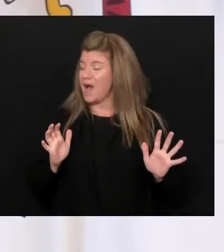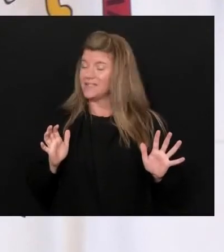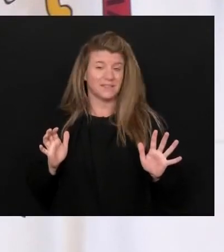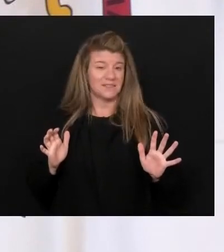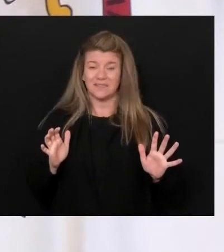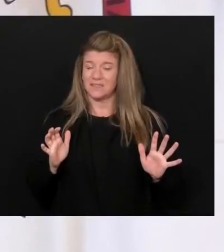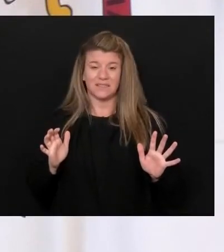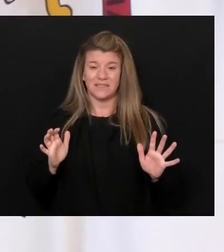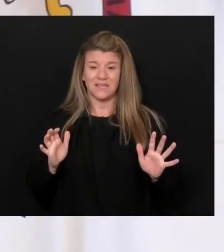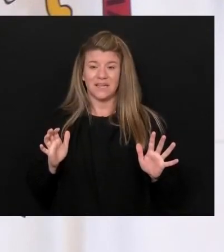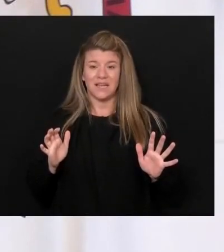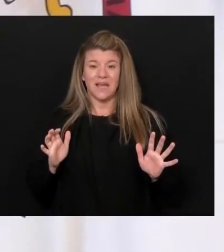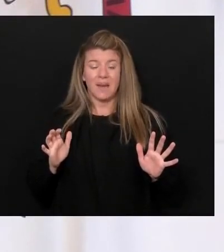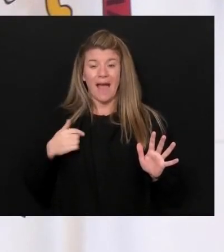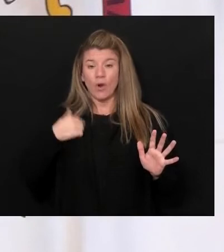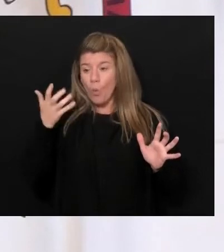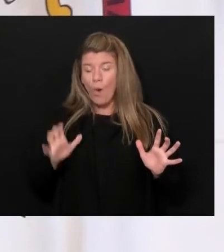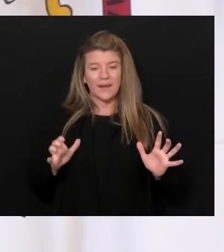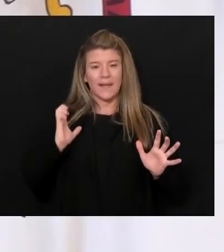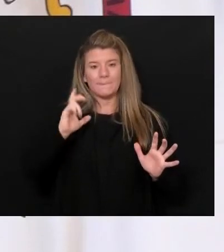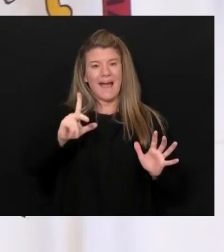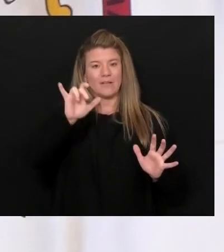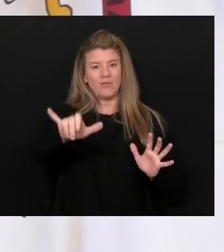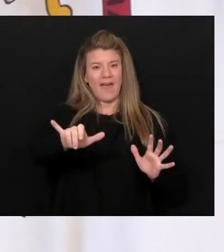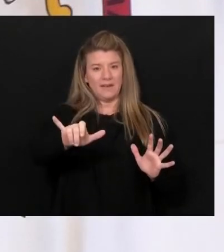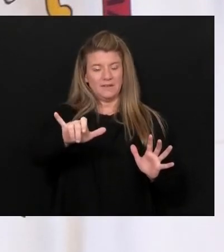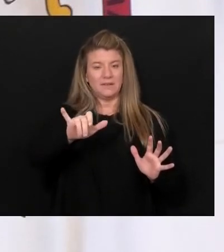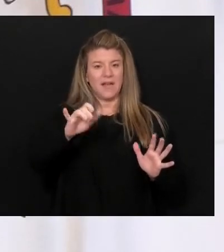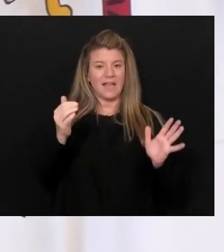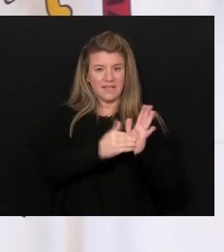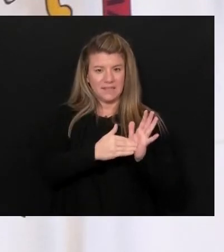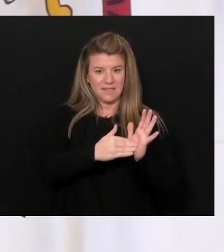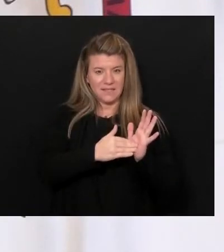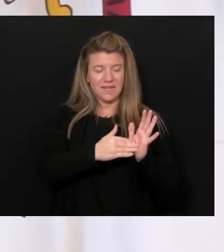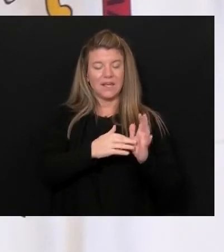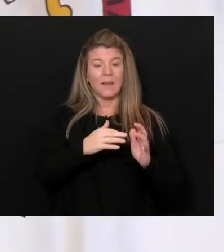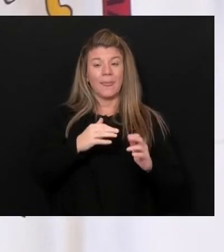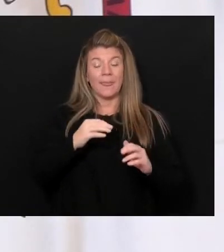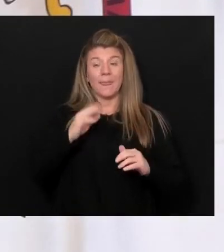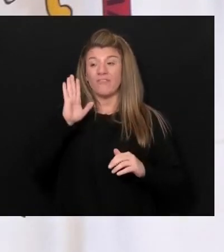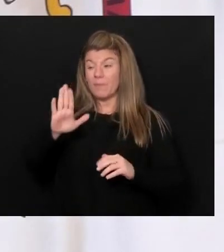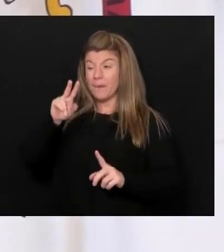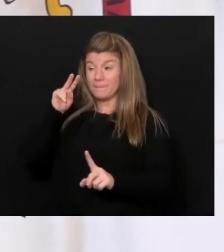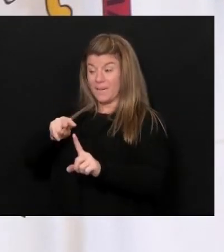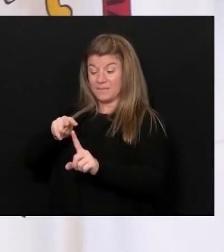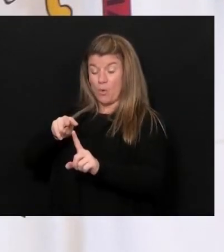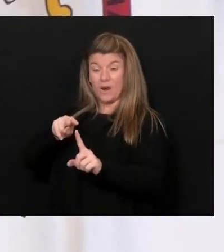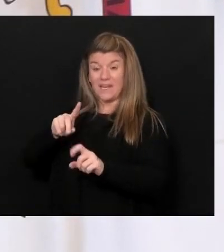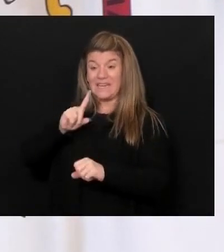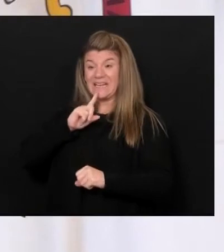ever could get to that. From the standpoint of is it